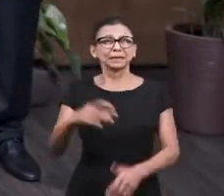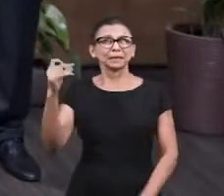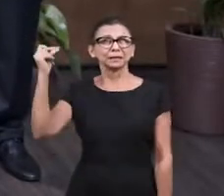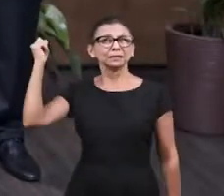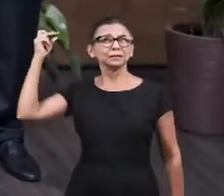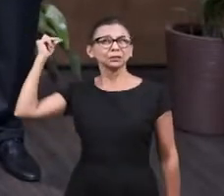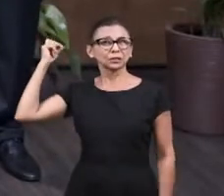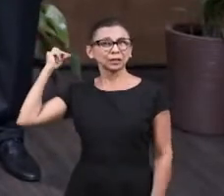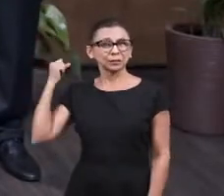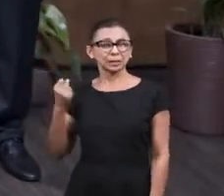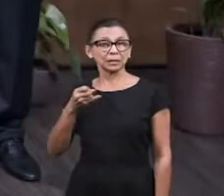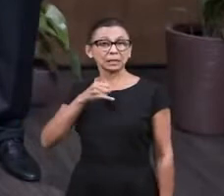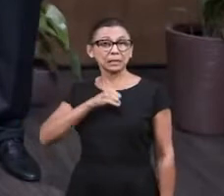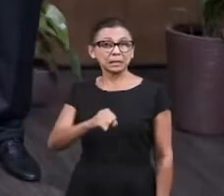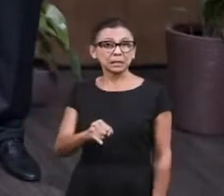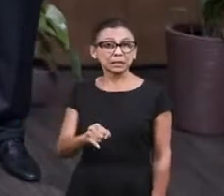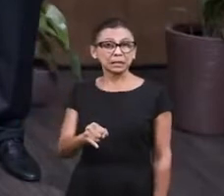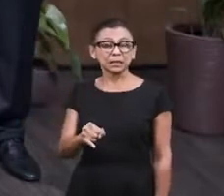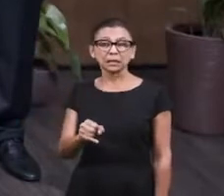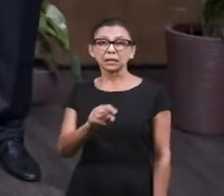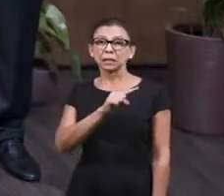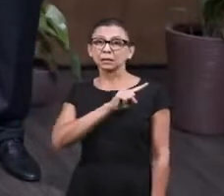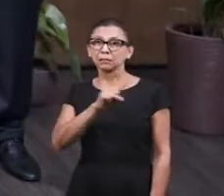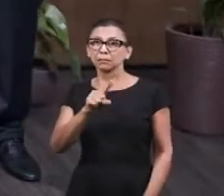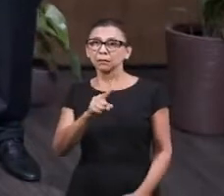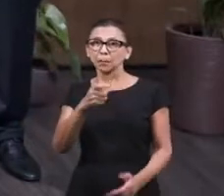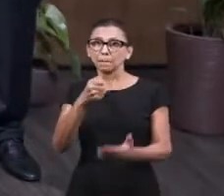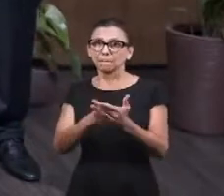that time, the one who owed